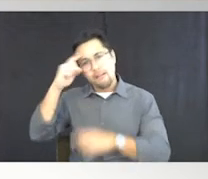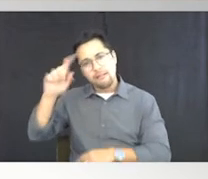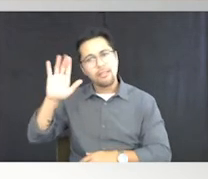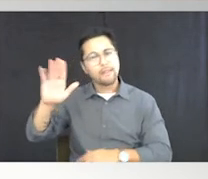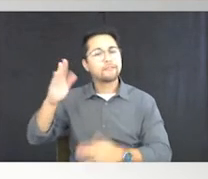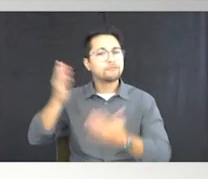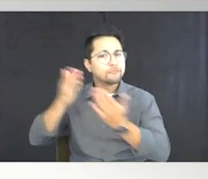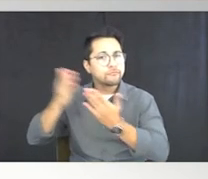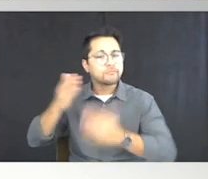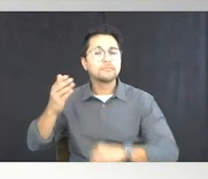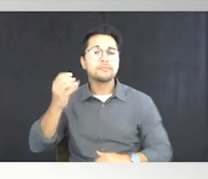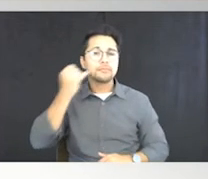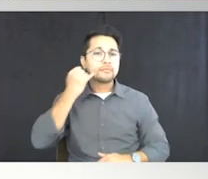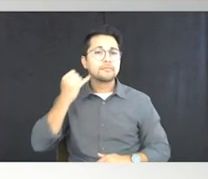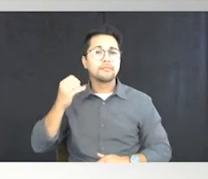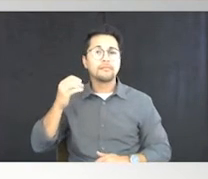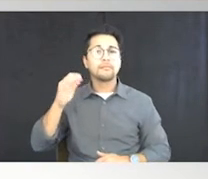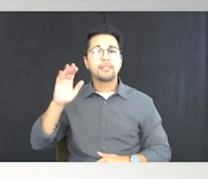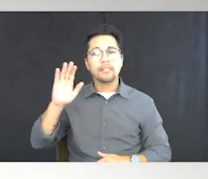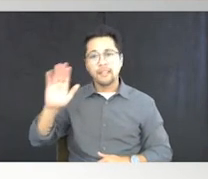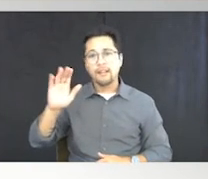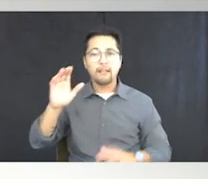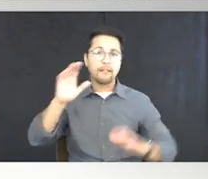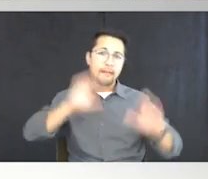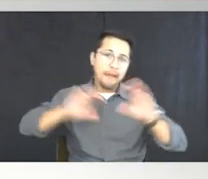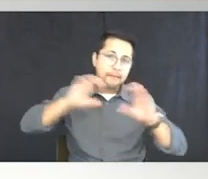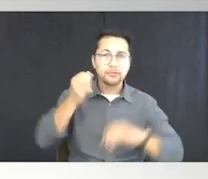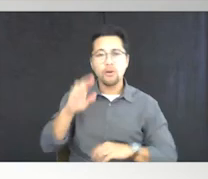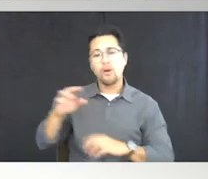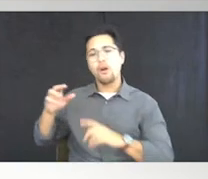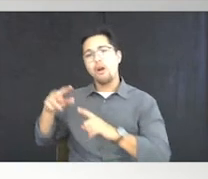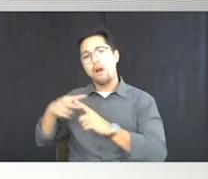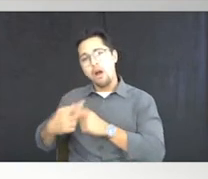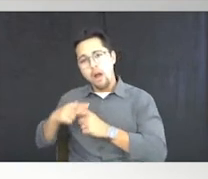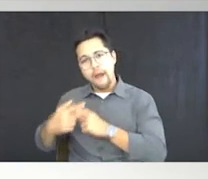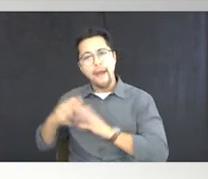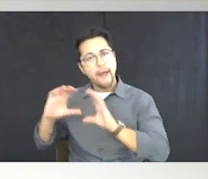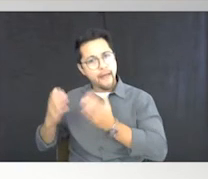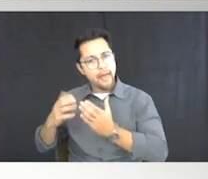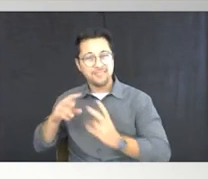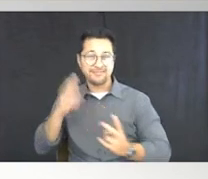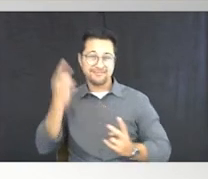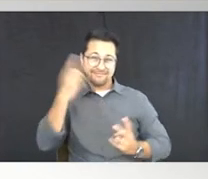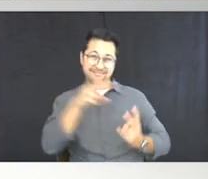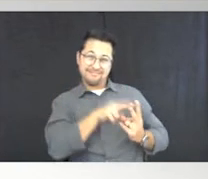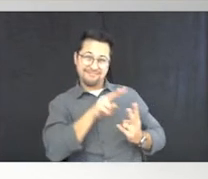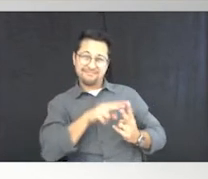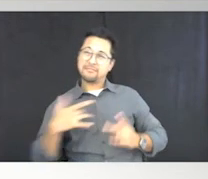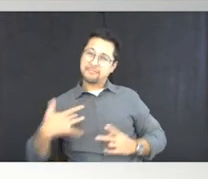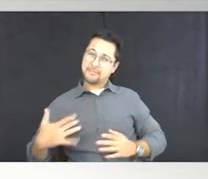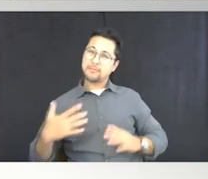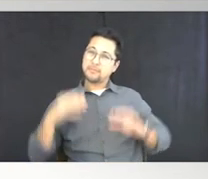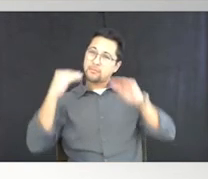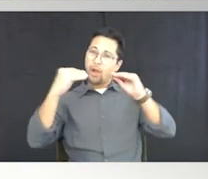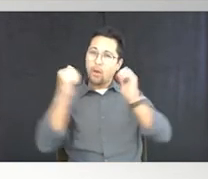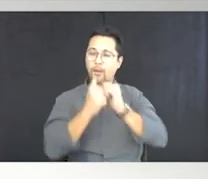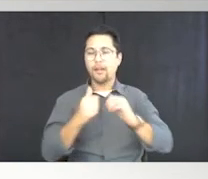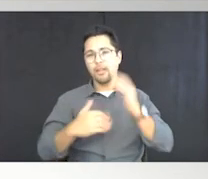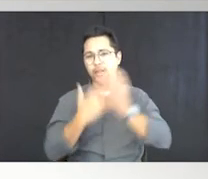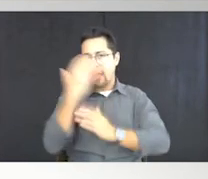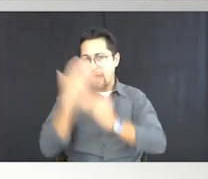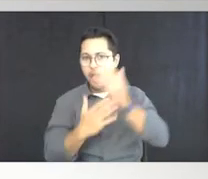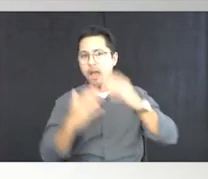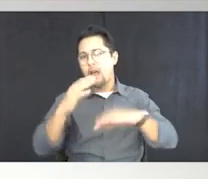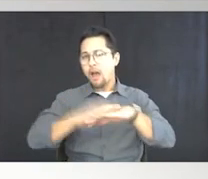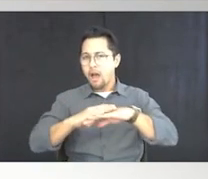in his or her chemistry or auto mechanics classroom, as these classes generally are taught using a hands-on